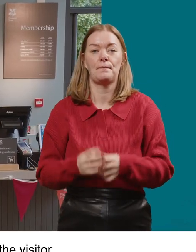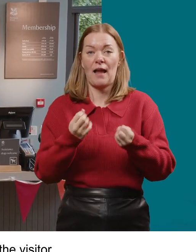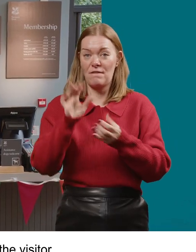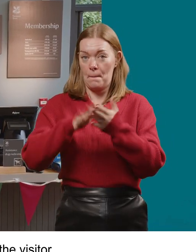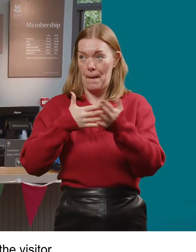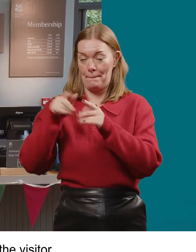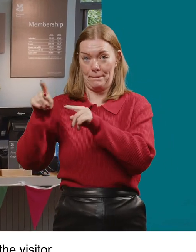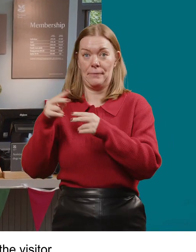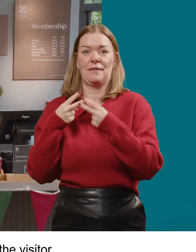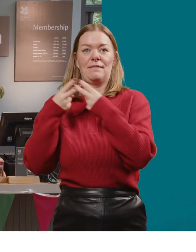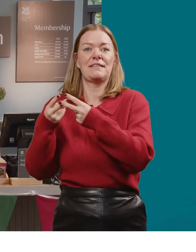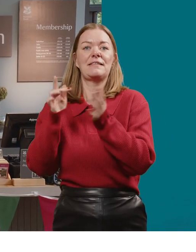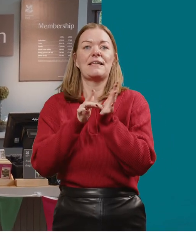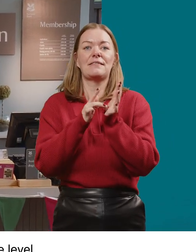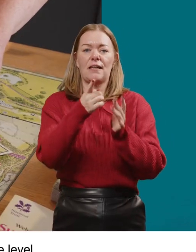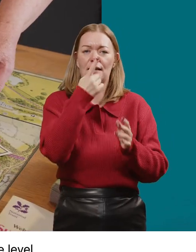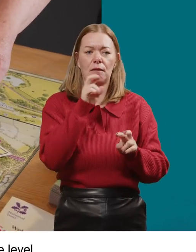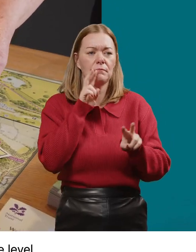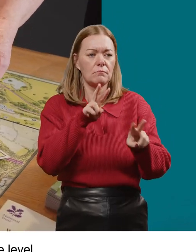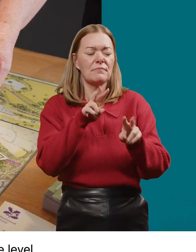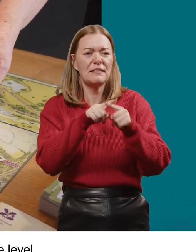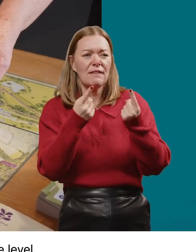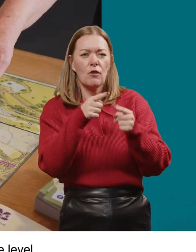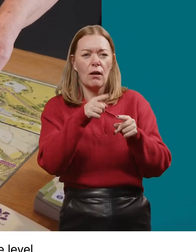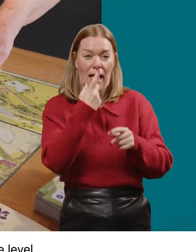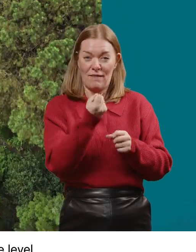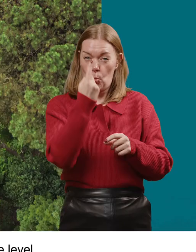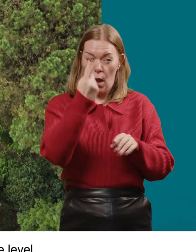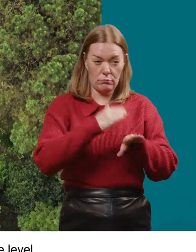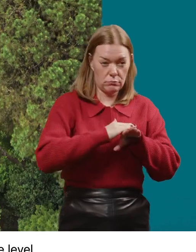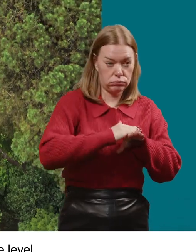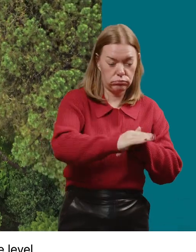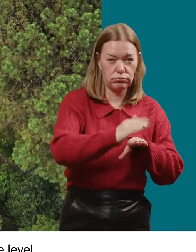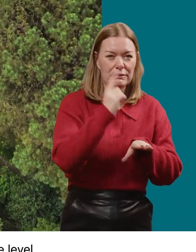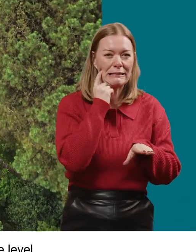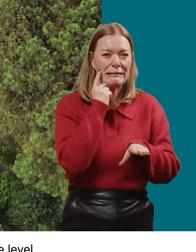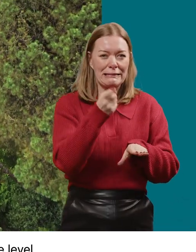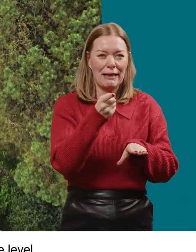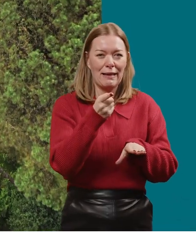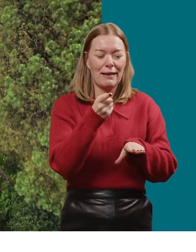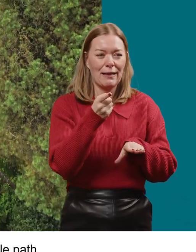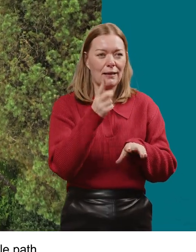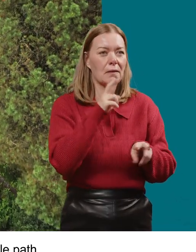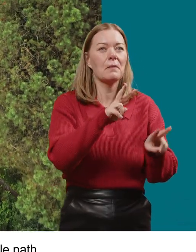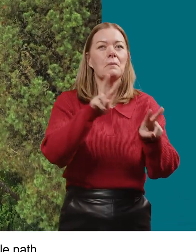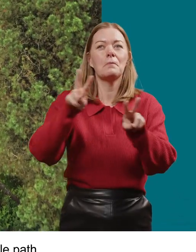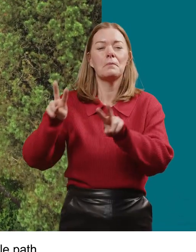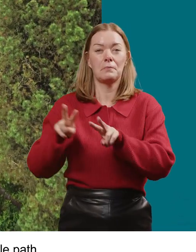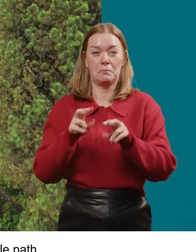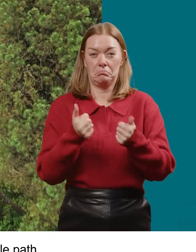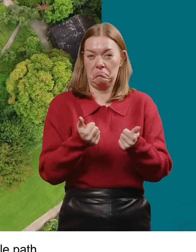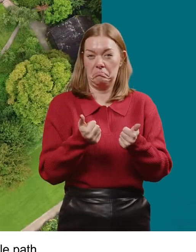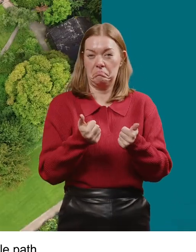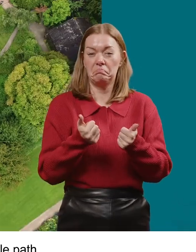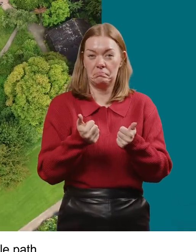visitor centre showing different routes, one of which is all on one level and takes in most of the key areas. This is the most